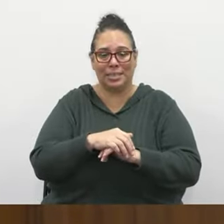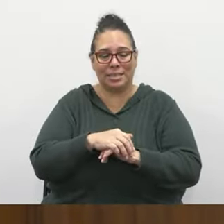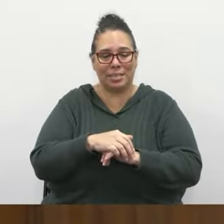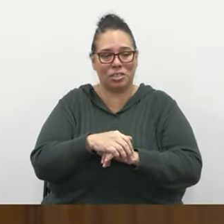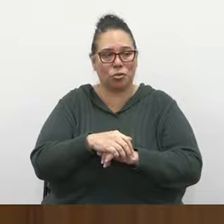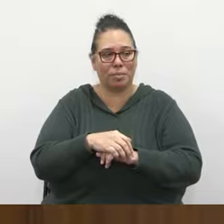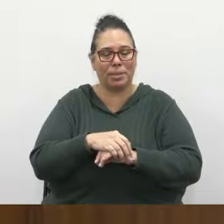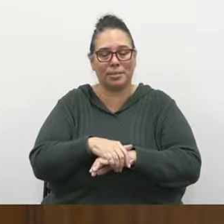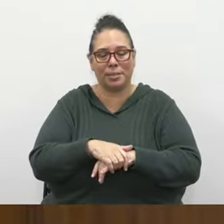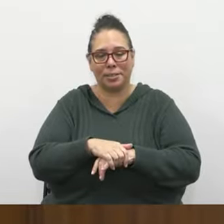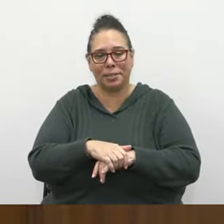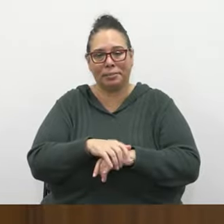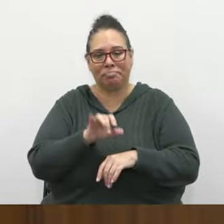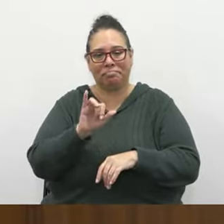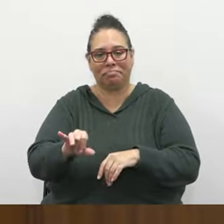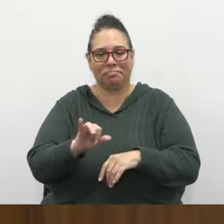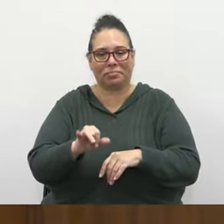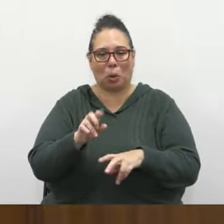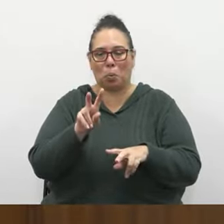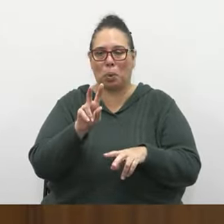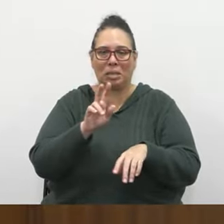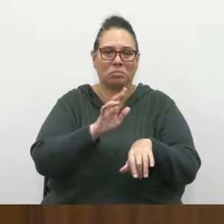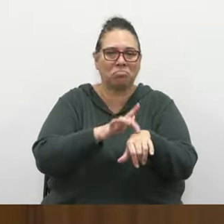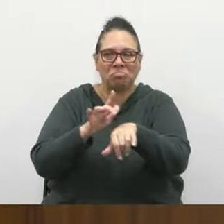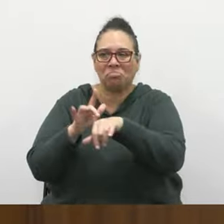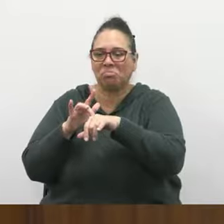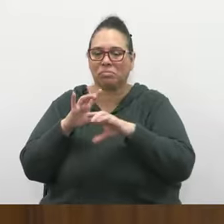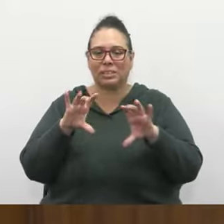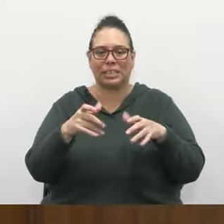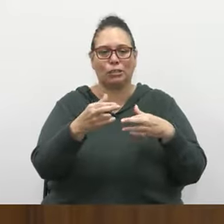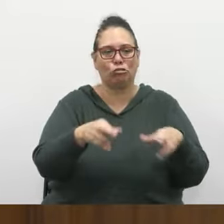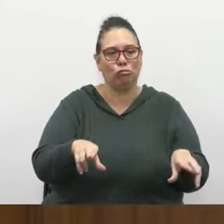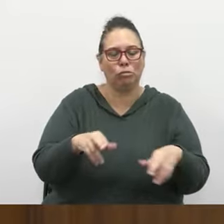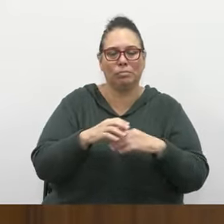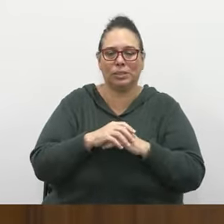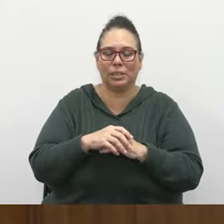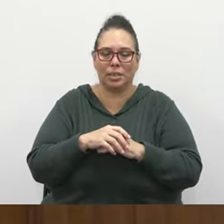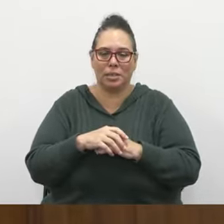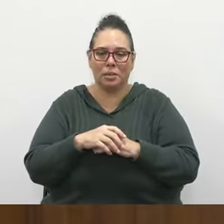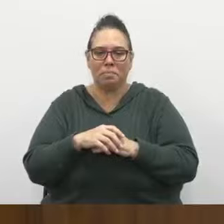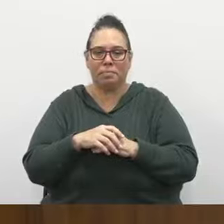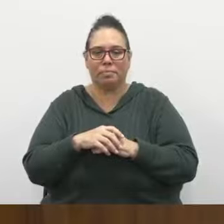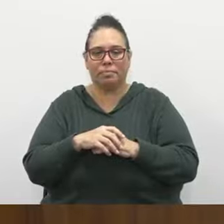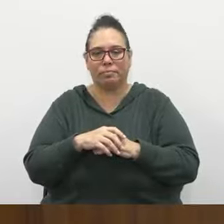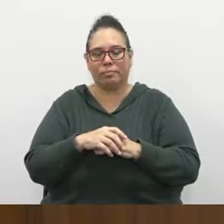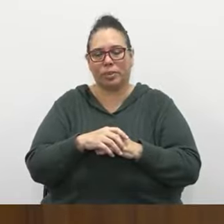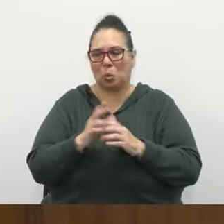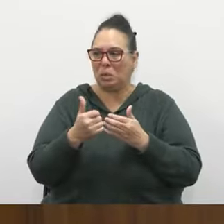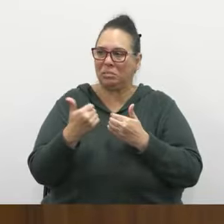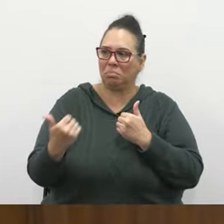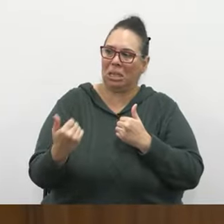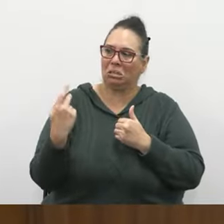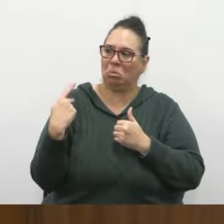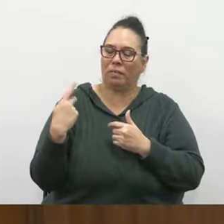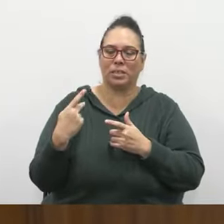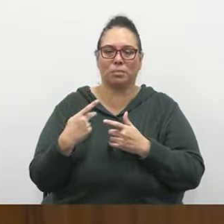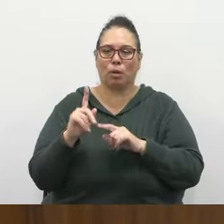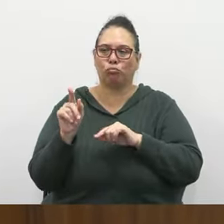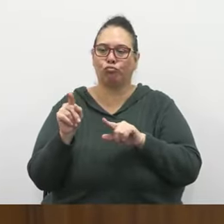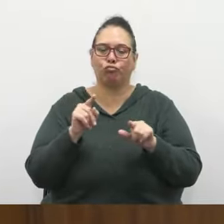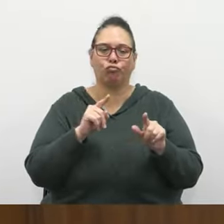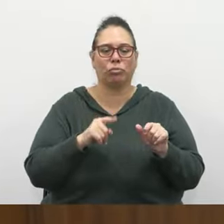got a chance to visit classrooms here, at least from my part, and President Craig and I kind of split up, but hear about our high